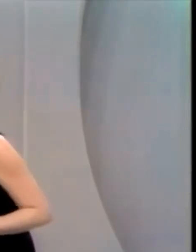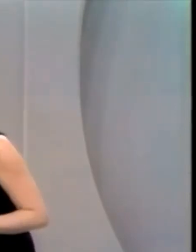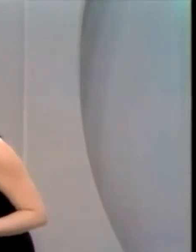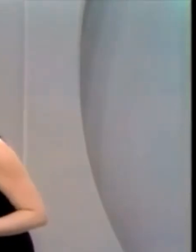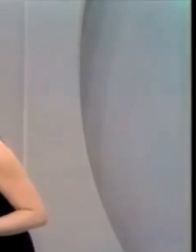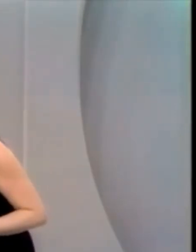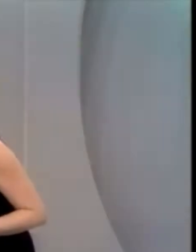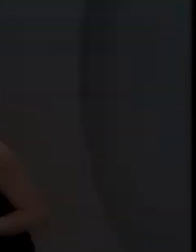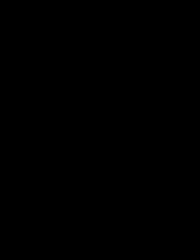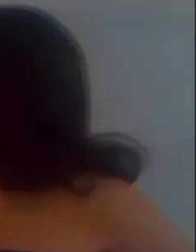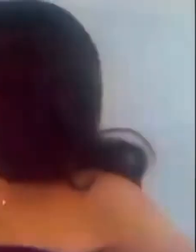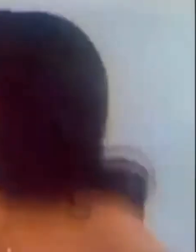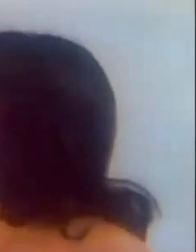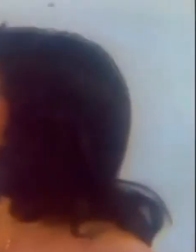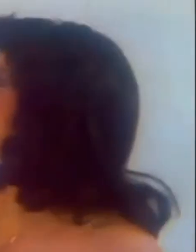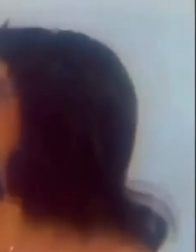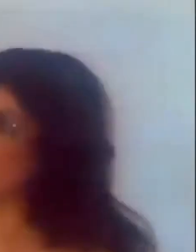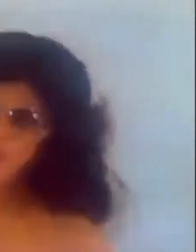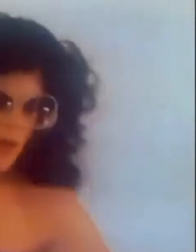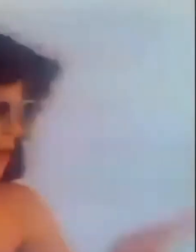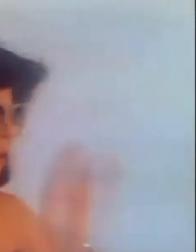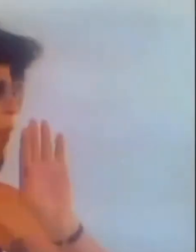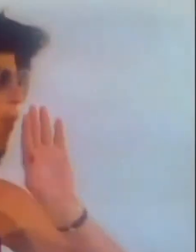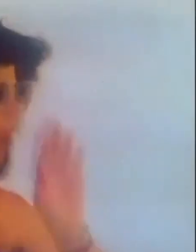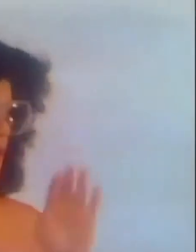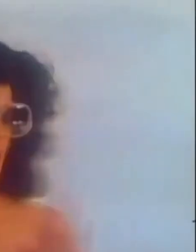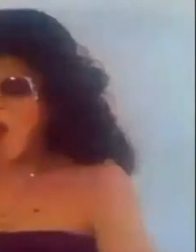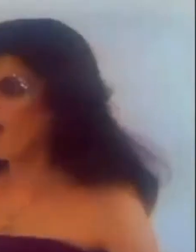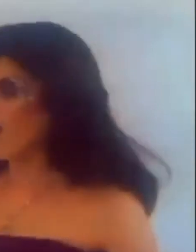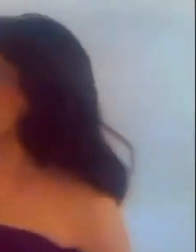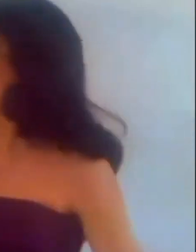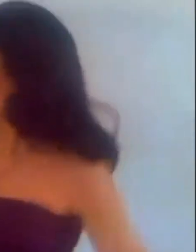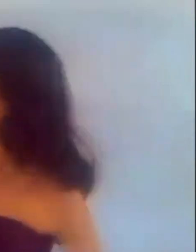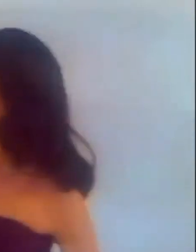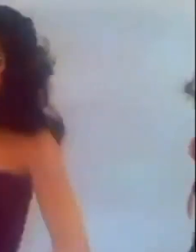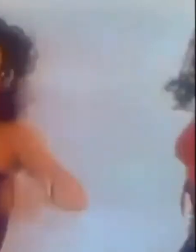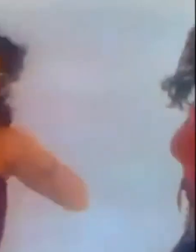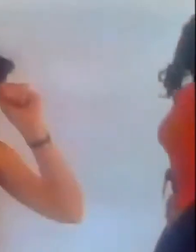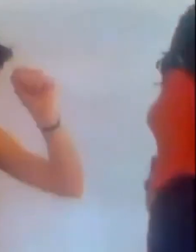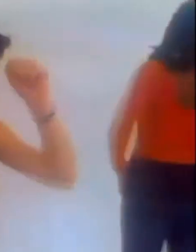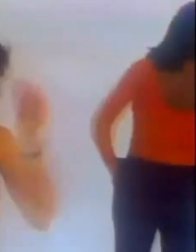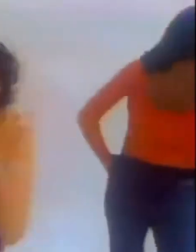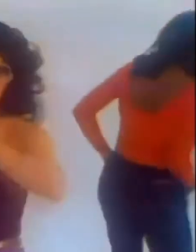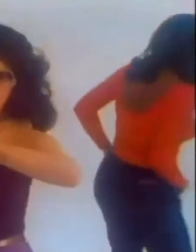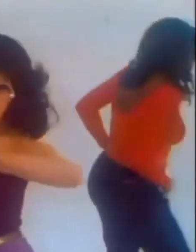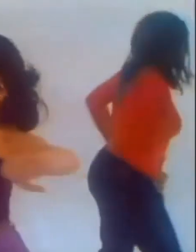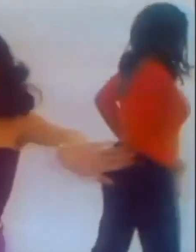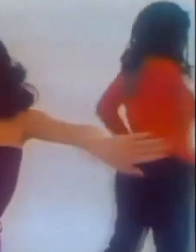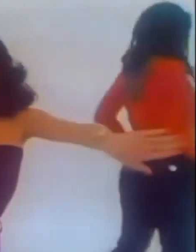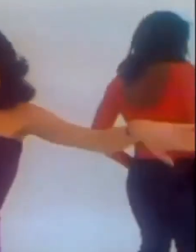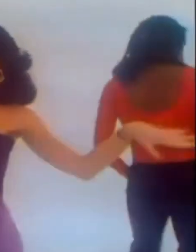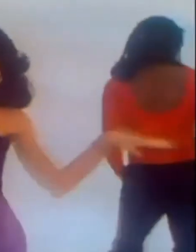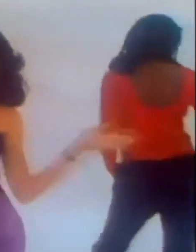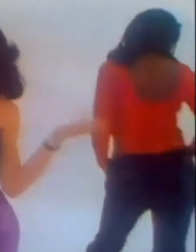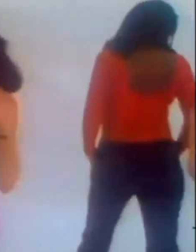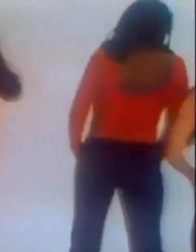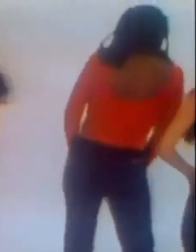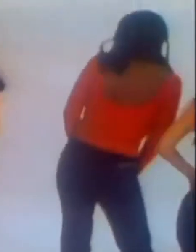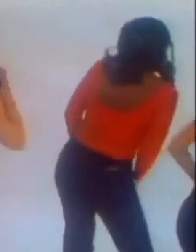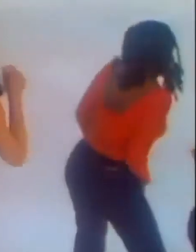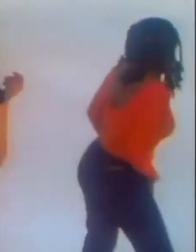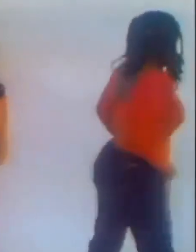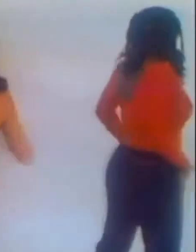21, you're better off dead. She's an American princess and a disco queen. She's the Jewess in